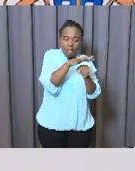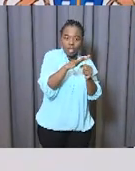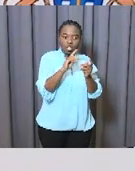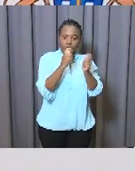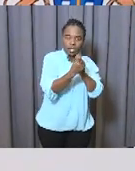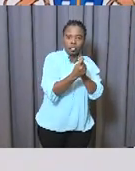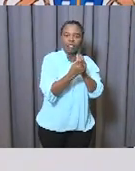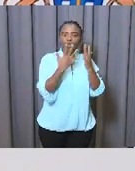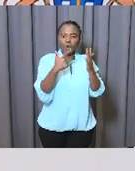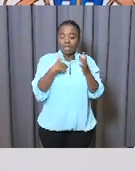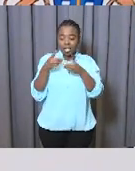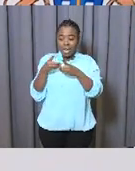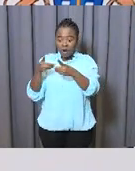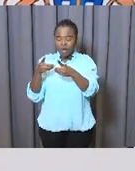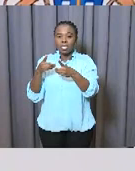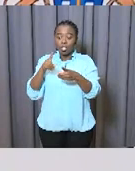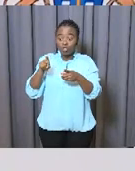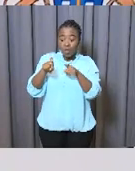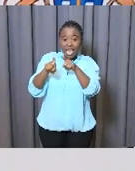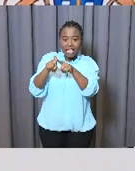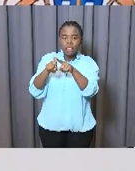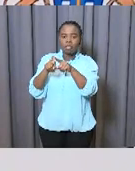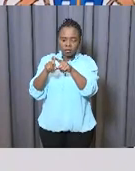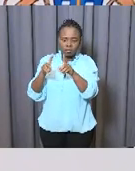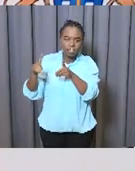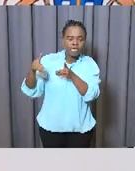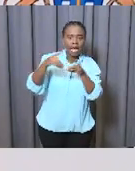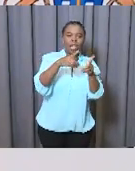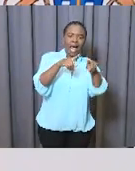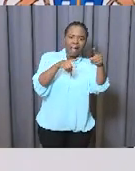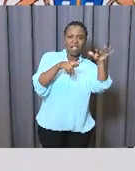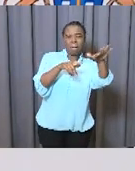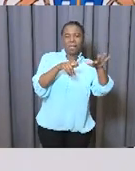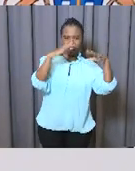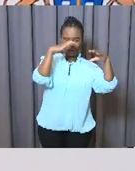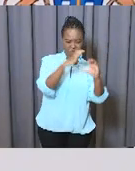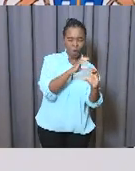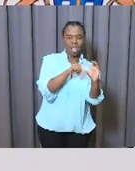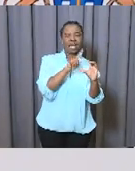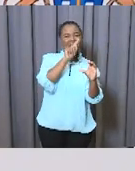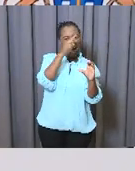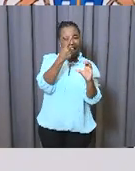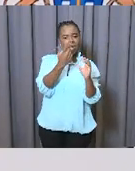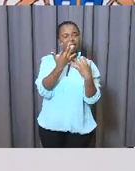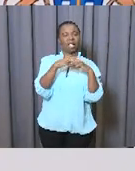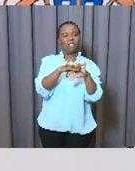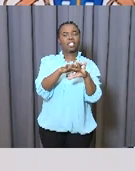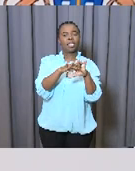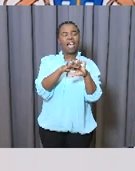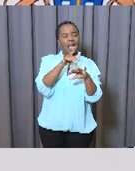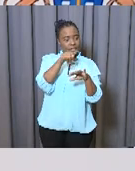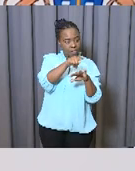are redirecting our tracing, testing efforts, and other interventions to those